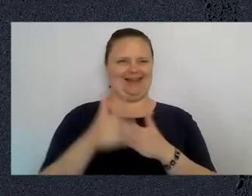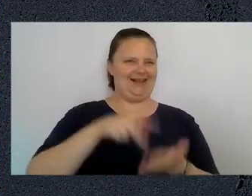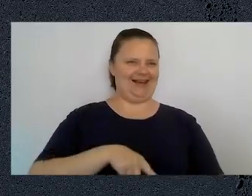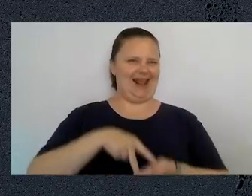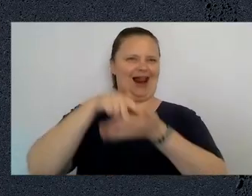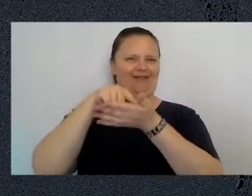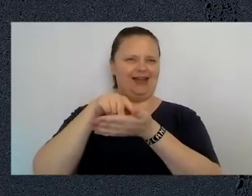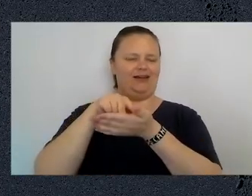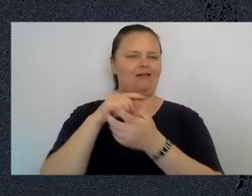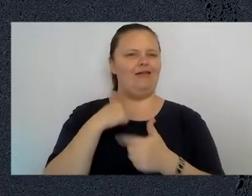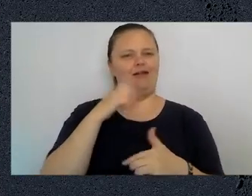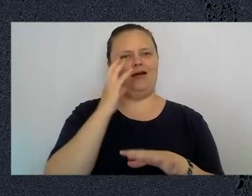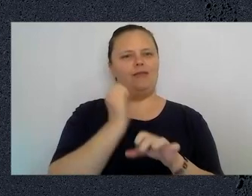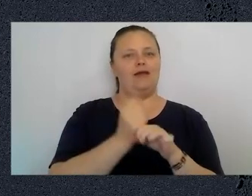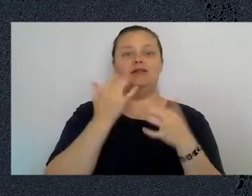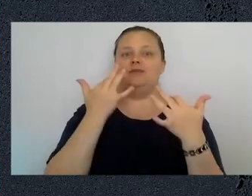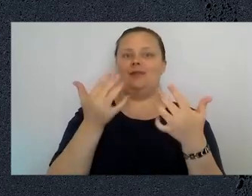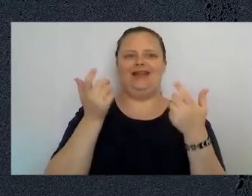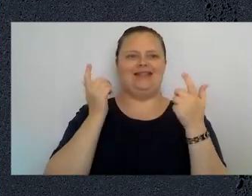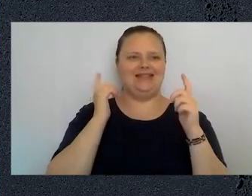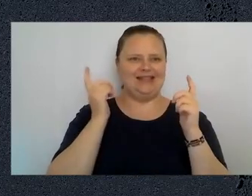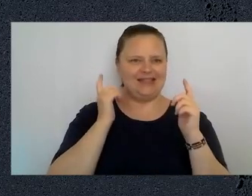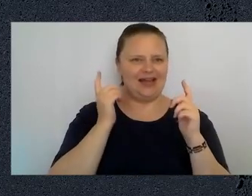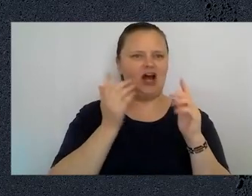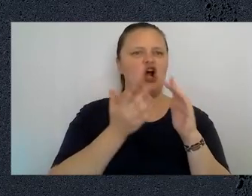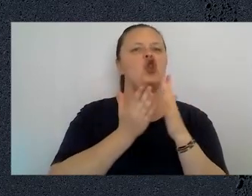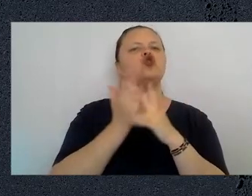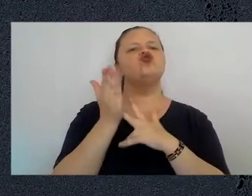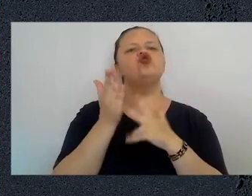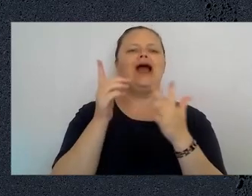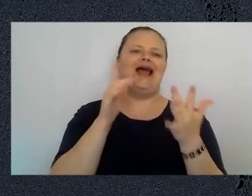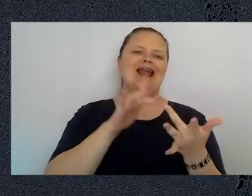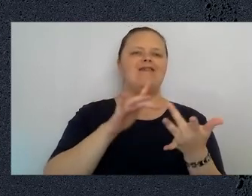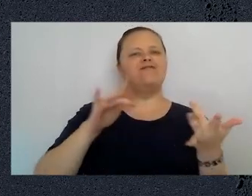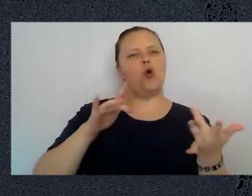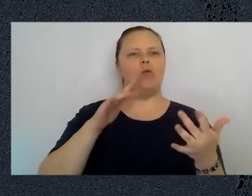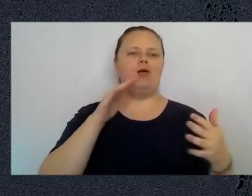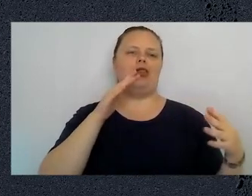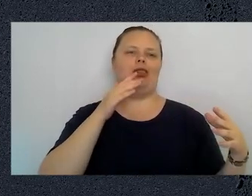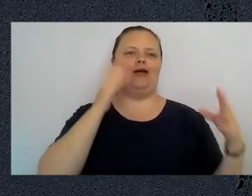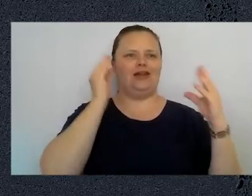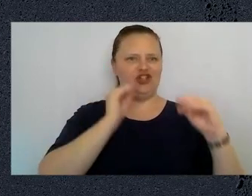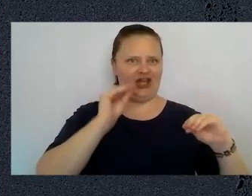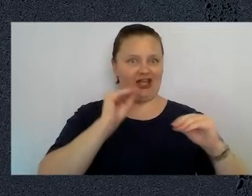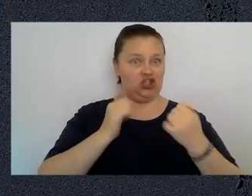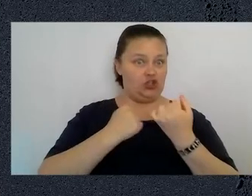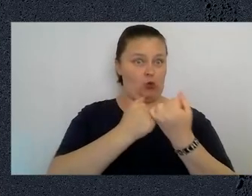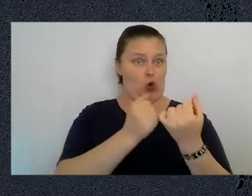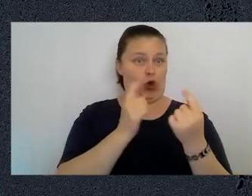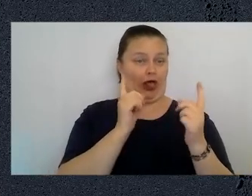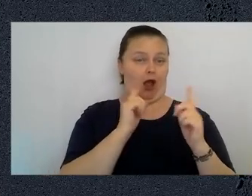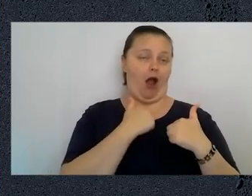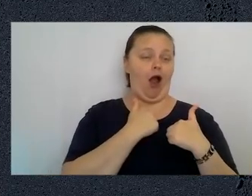that strengthening teachers through informal education support is something what I would like to, you